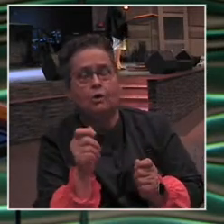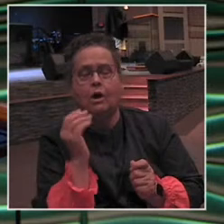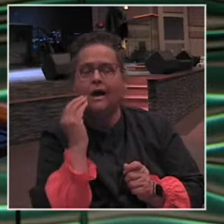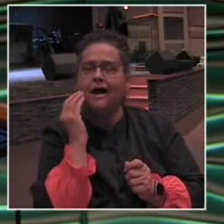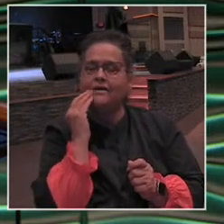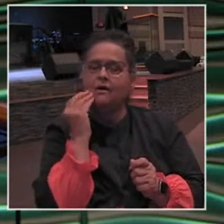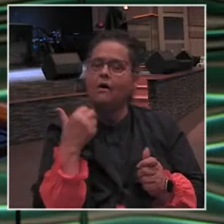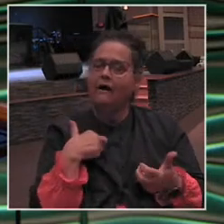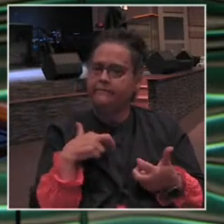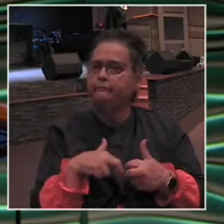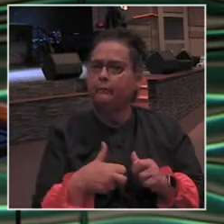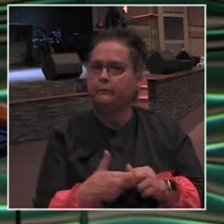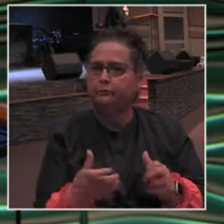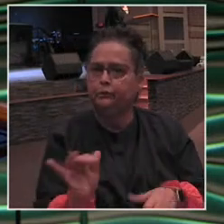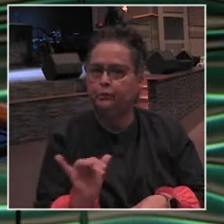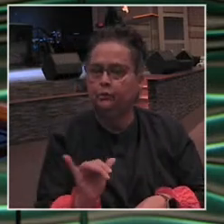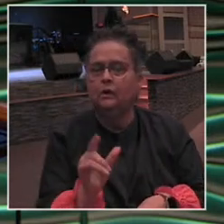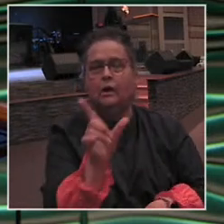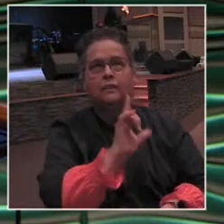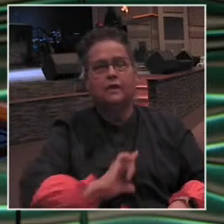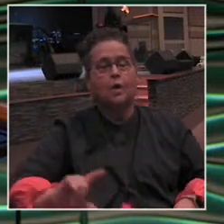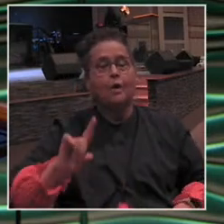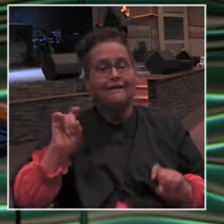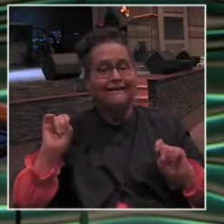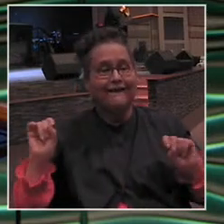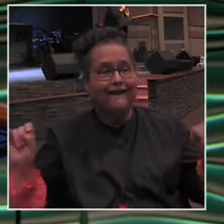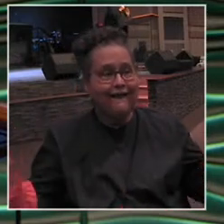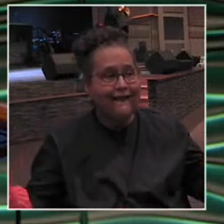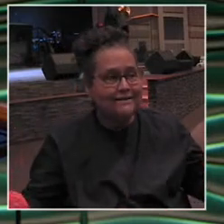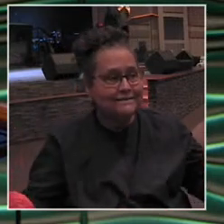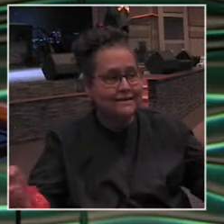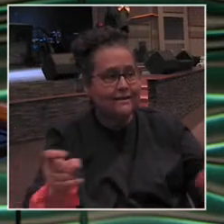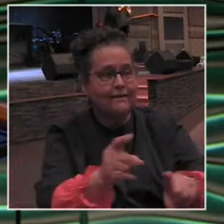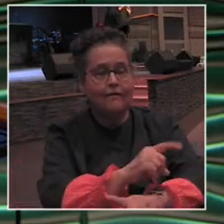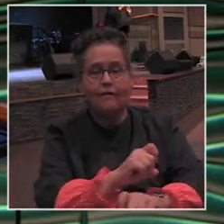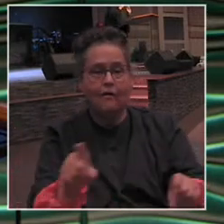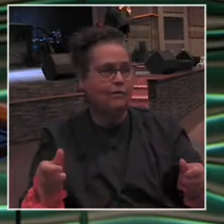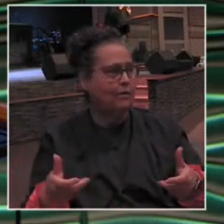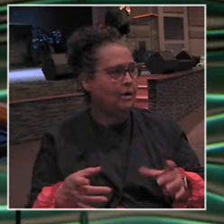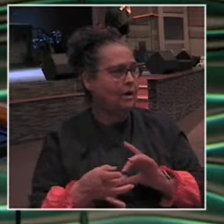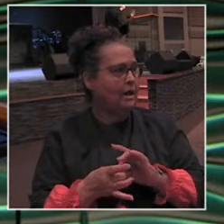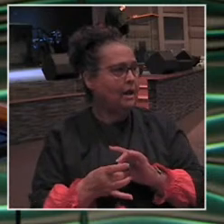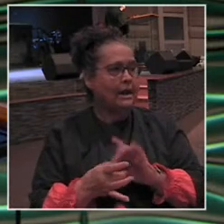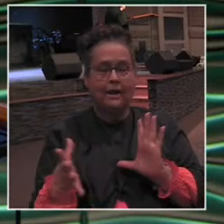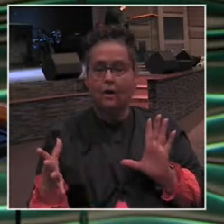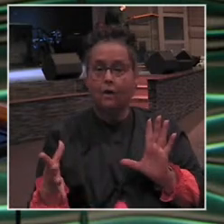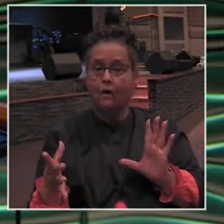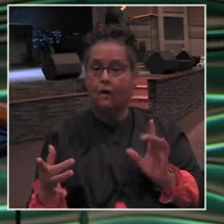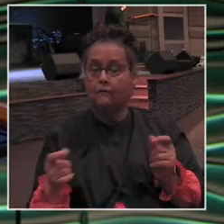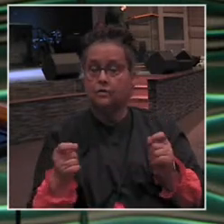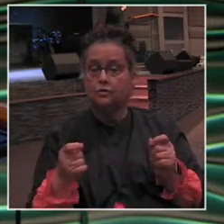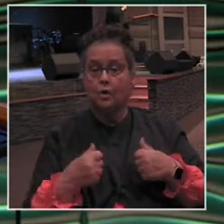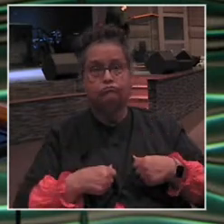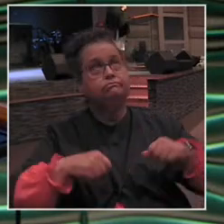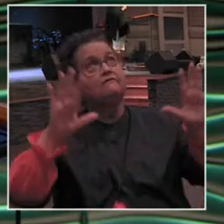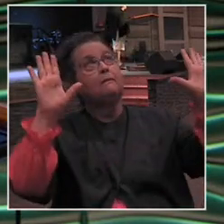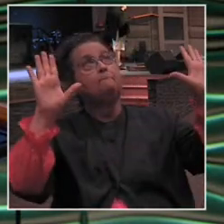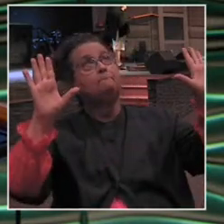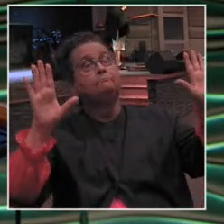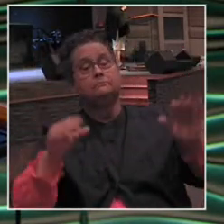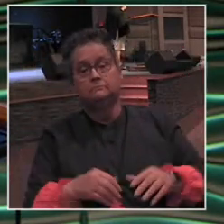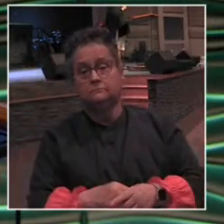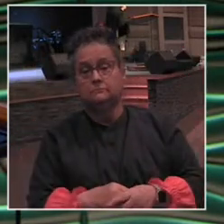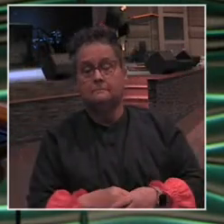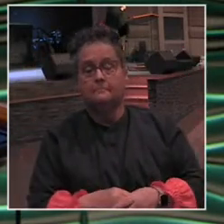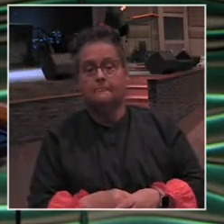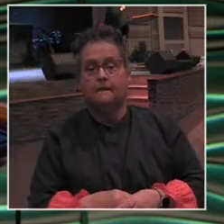have that issue, but the Lord is asking all of us to let go of control and give it to him.